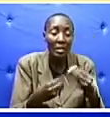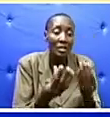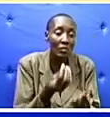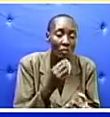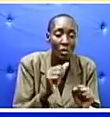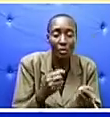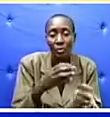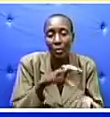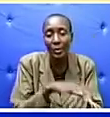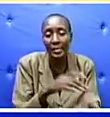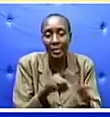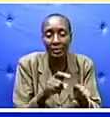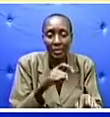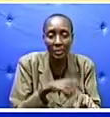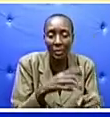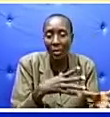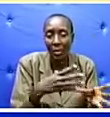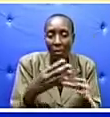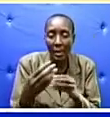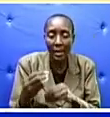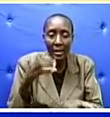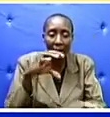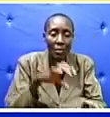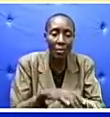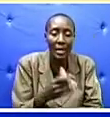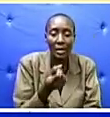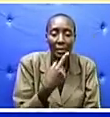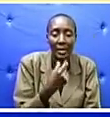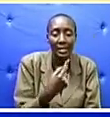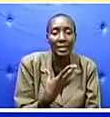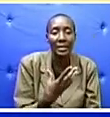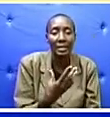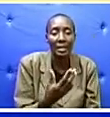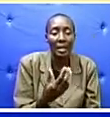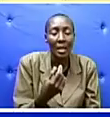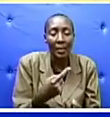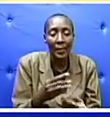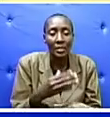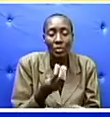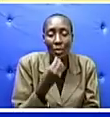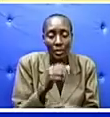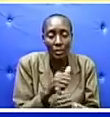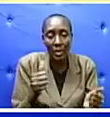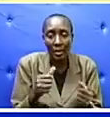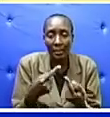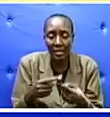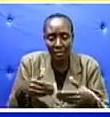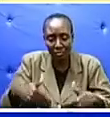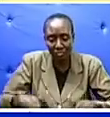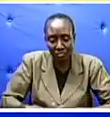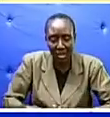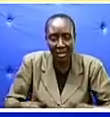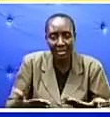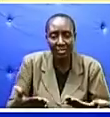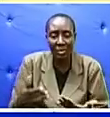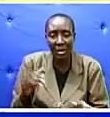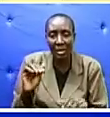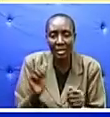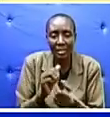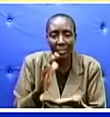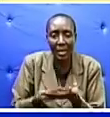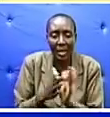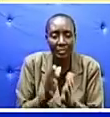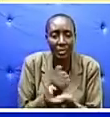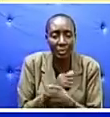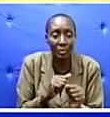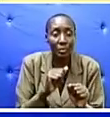facilities, because you want to take your medication when you've eaten well. On an empty stomach, exactly. It's a bit impossible. Yes. And then it should also